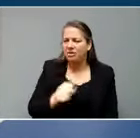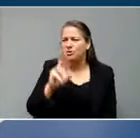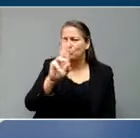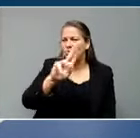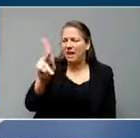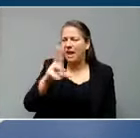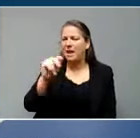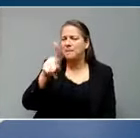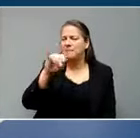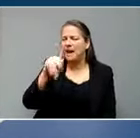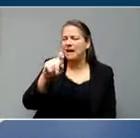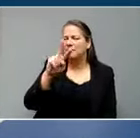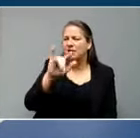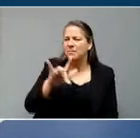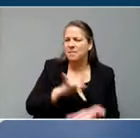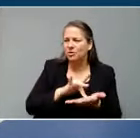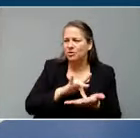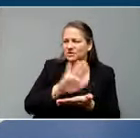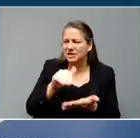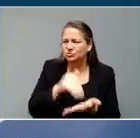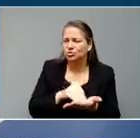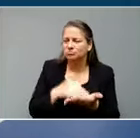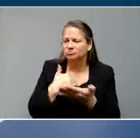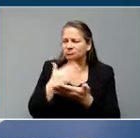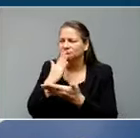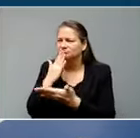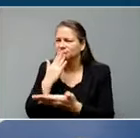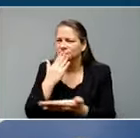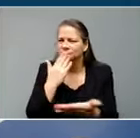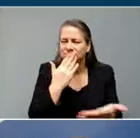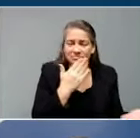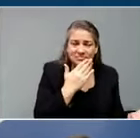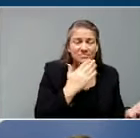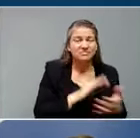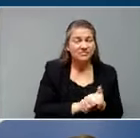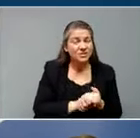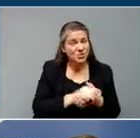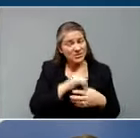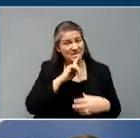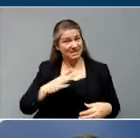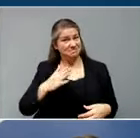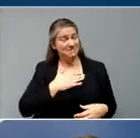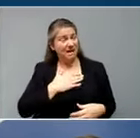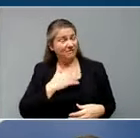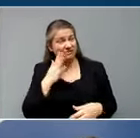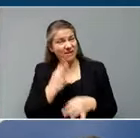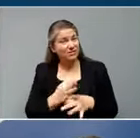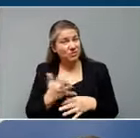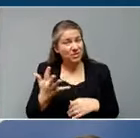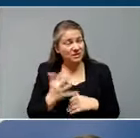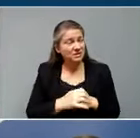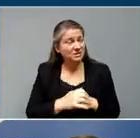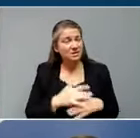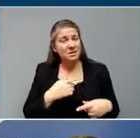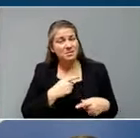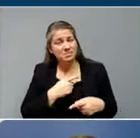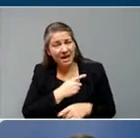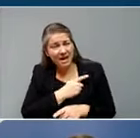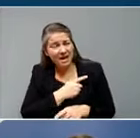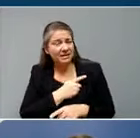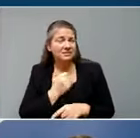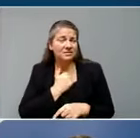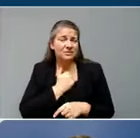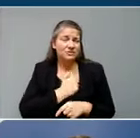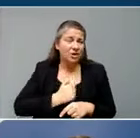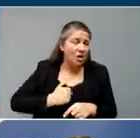Center. You know, part of my faith is that pain, sorrow, and loss, they are